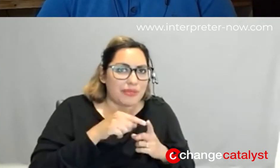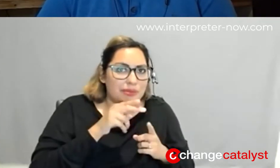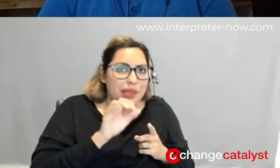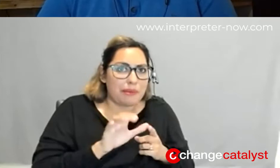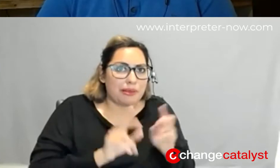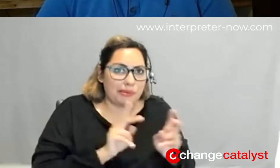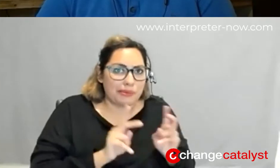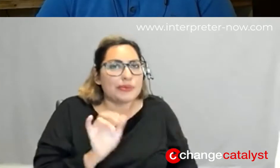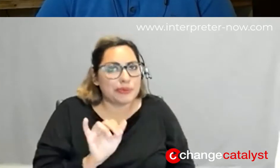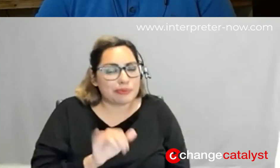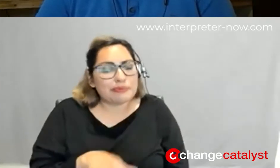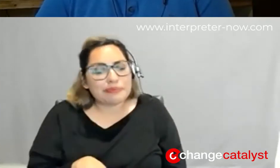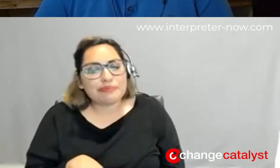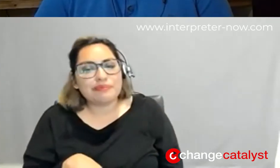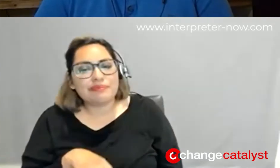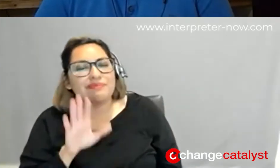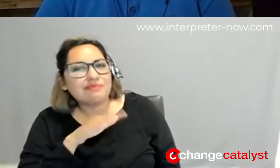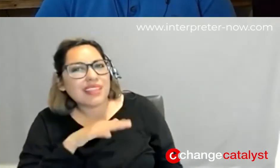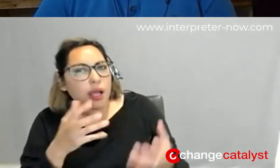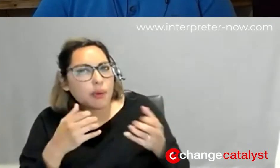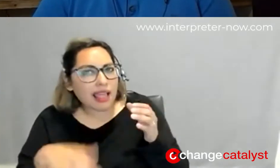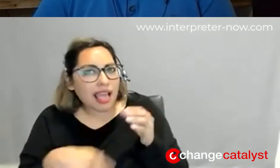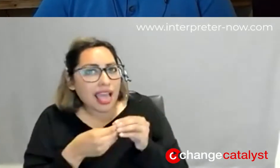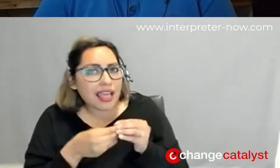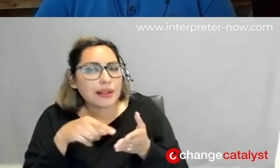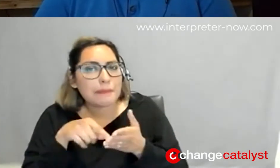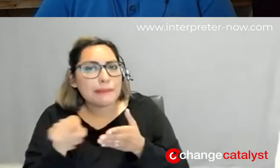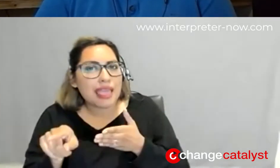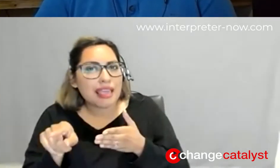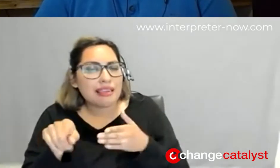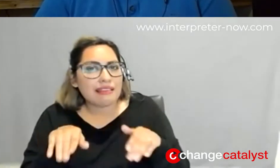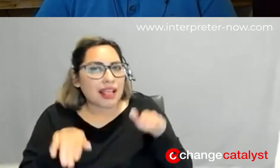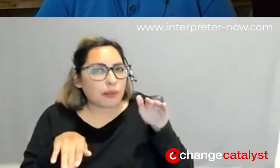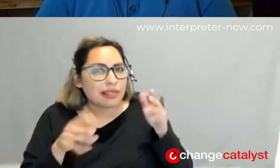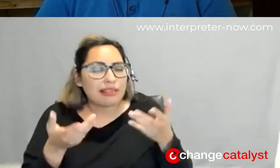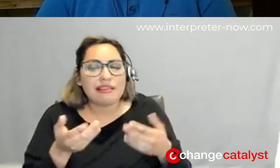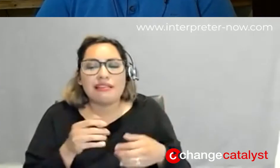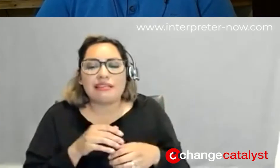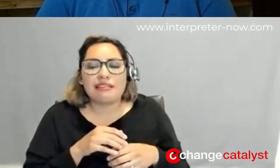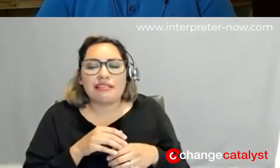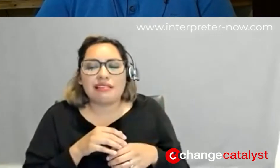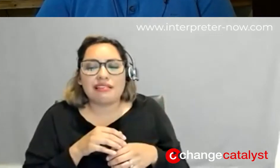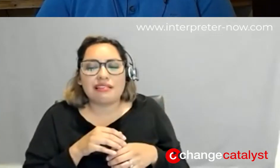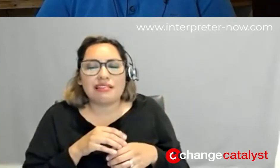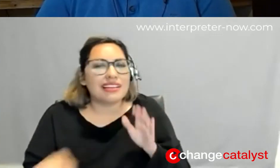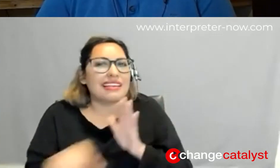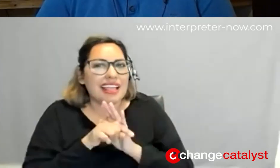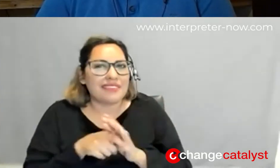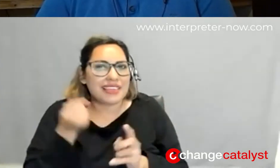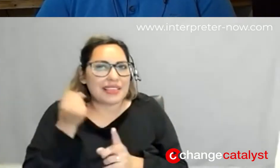well. And I just want to add, the pay inequity not only negatively